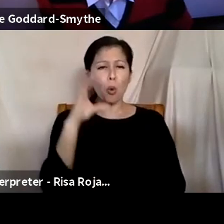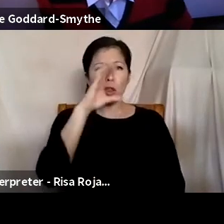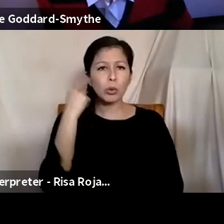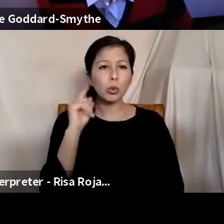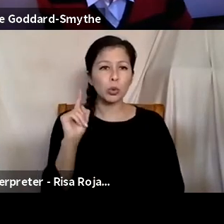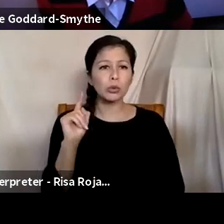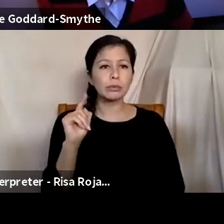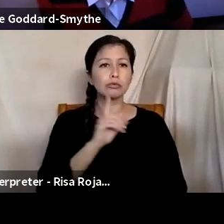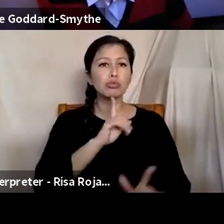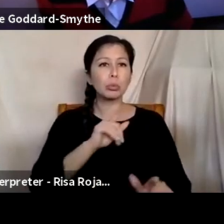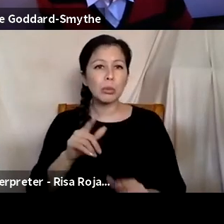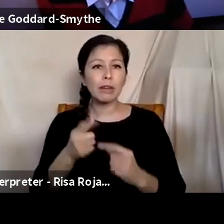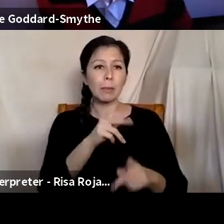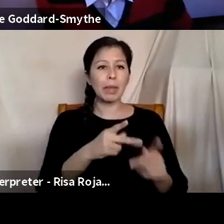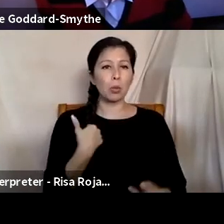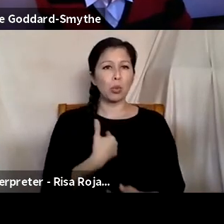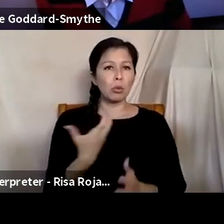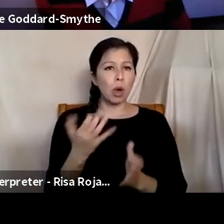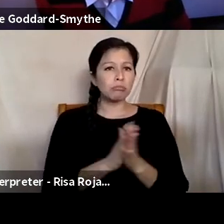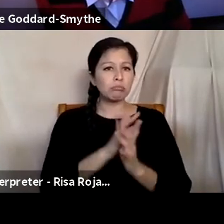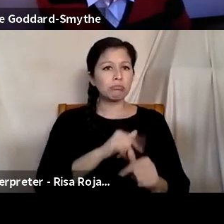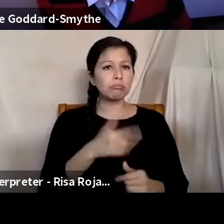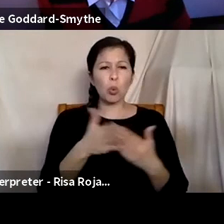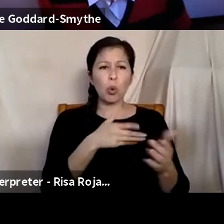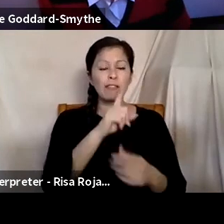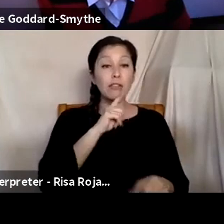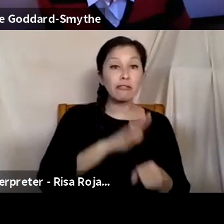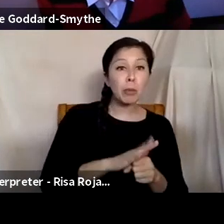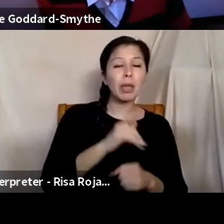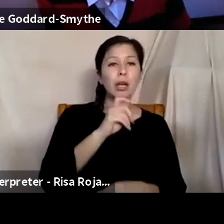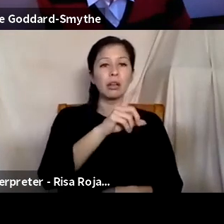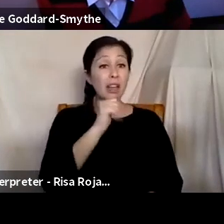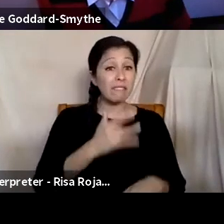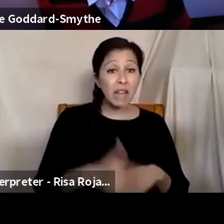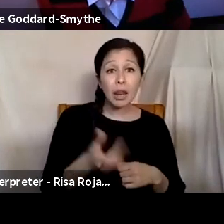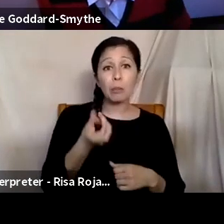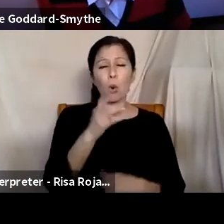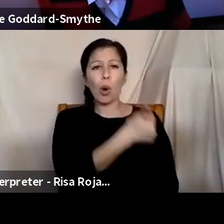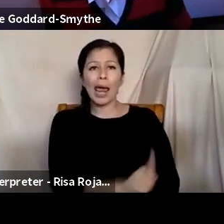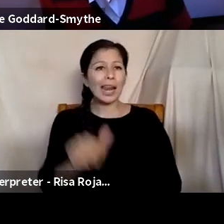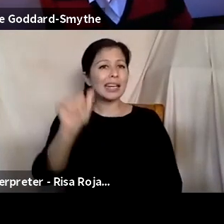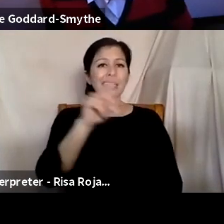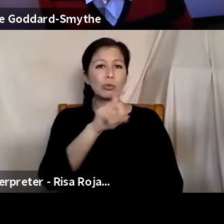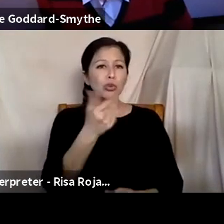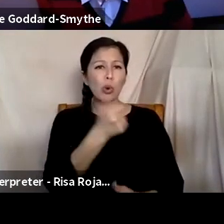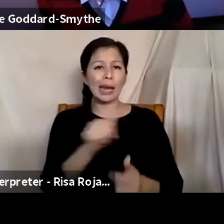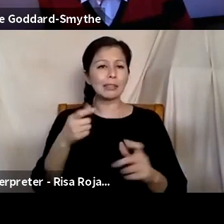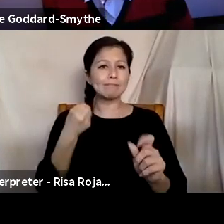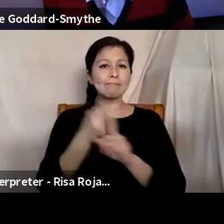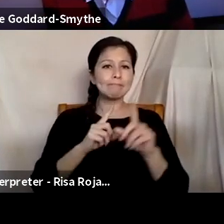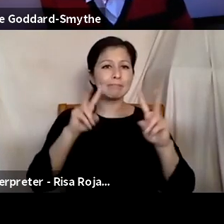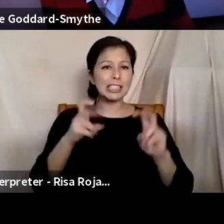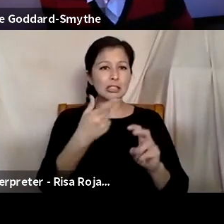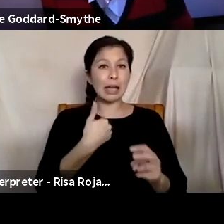for, responses from people, whatever it is, confirming they're not available or any questions or issues that somebody